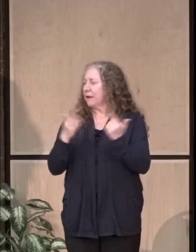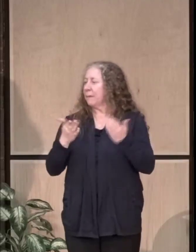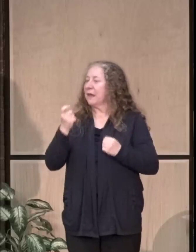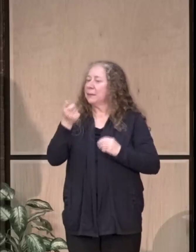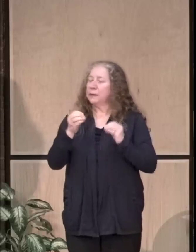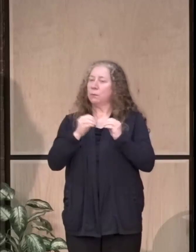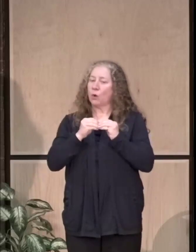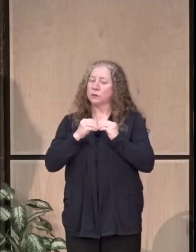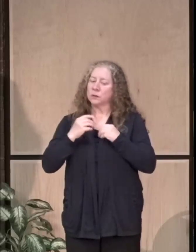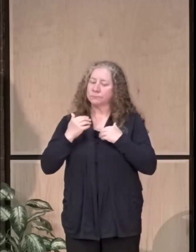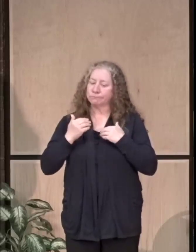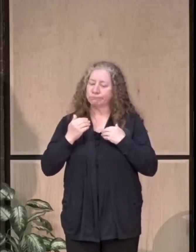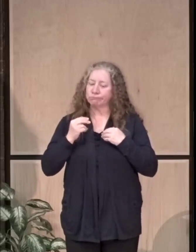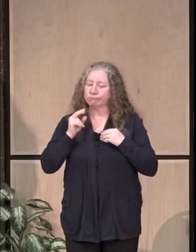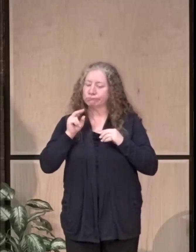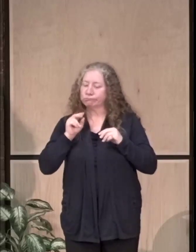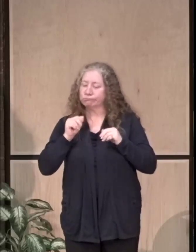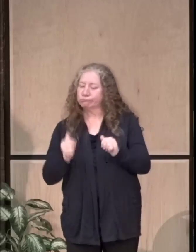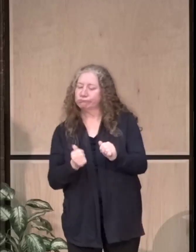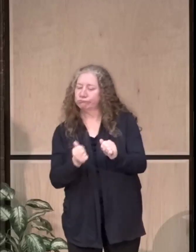more forward